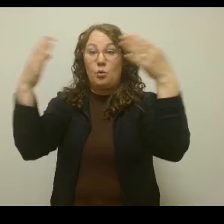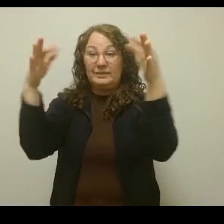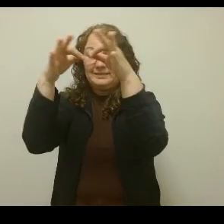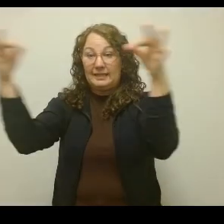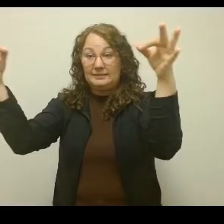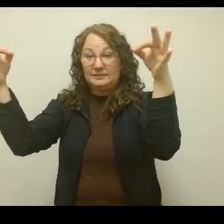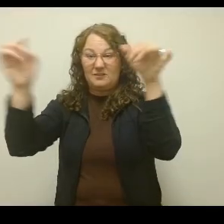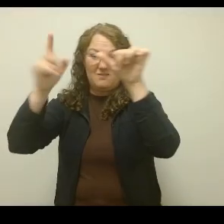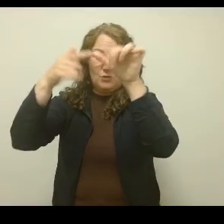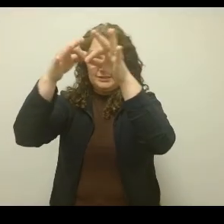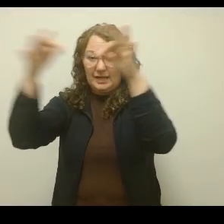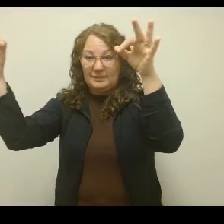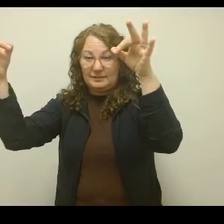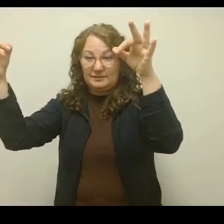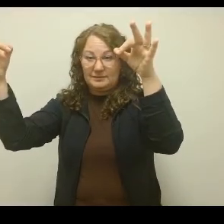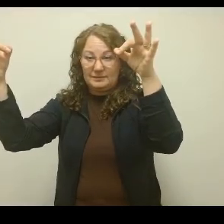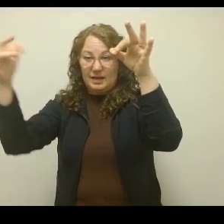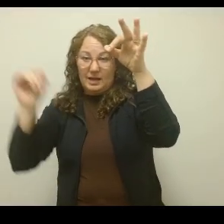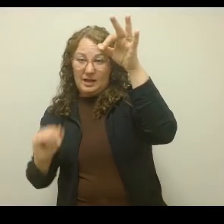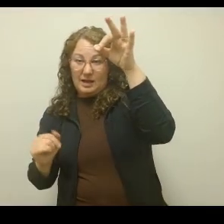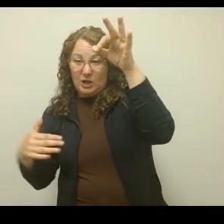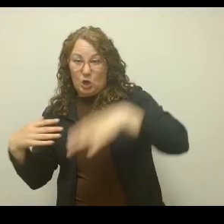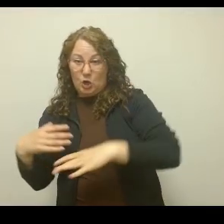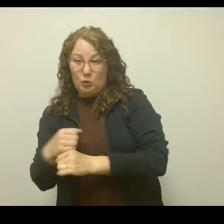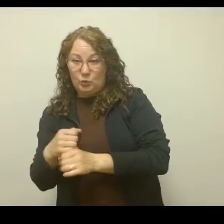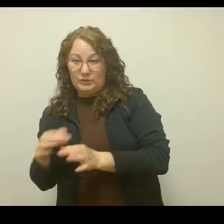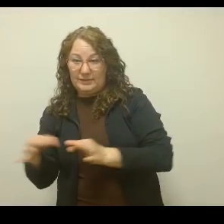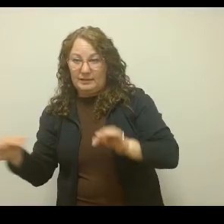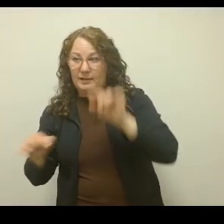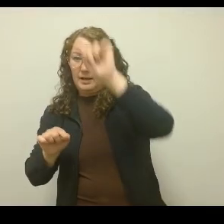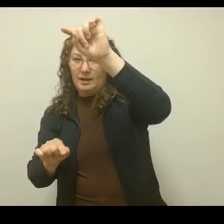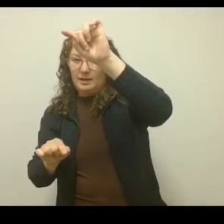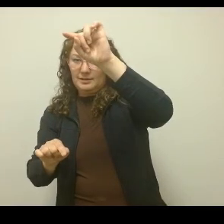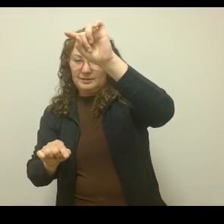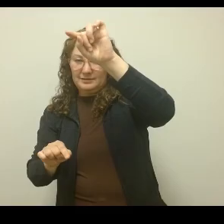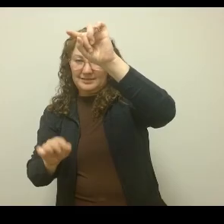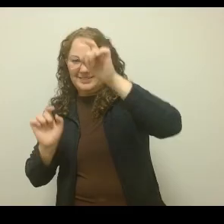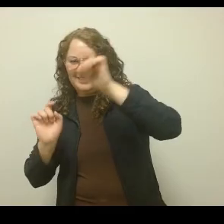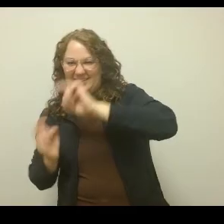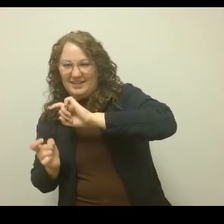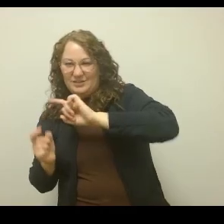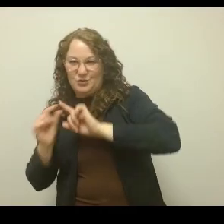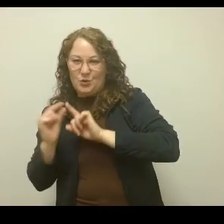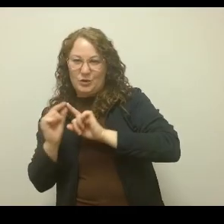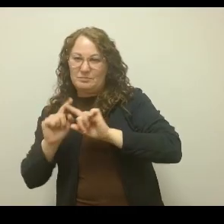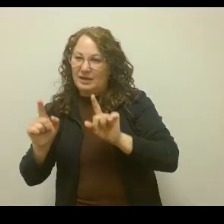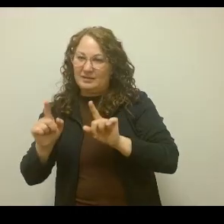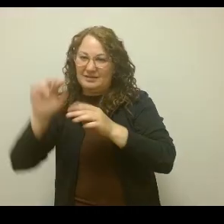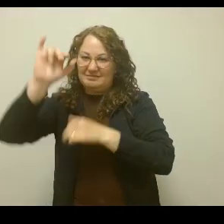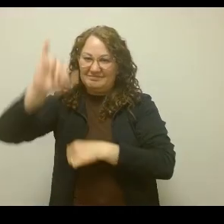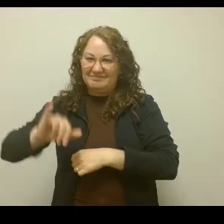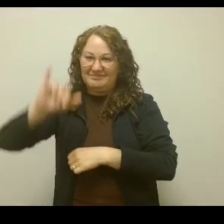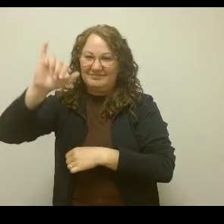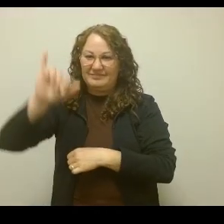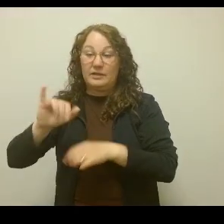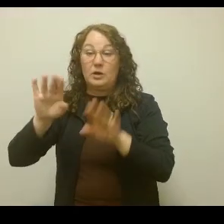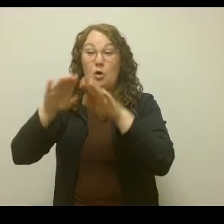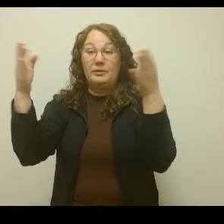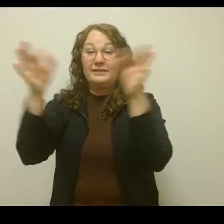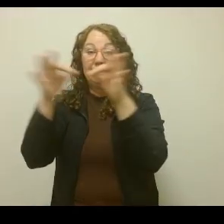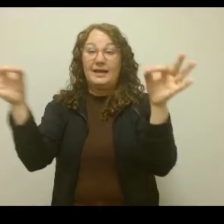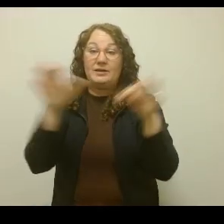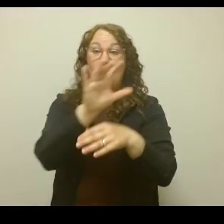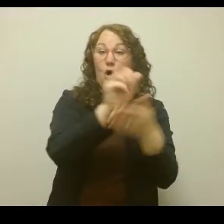sentence, the first sentence, and the concluding sentence, there's a restating there, right? In the opening sentence, I wrote, author